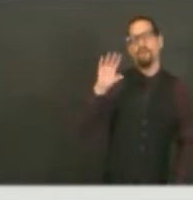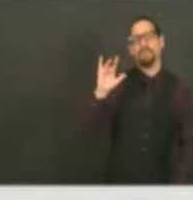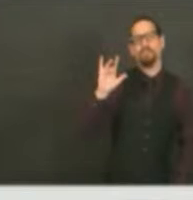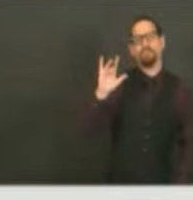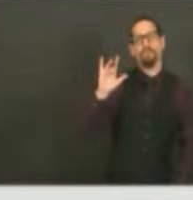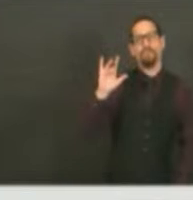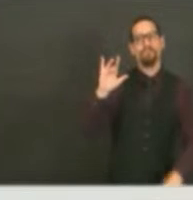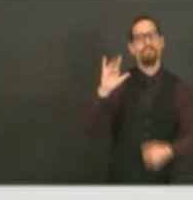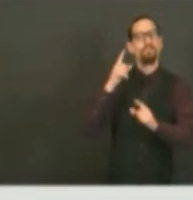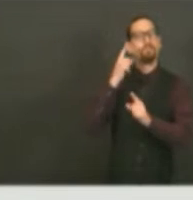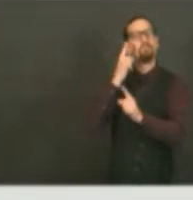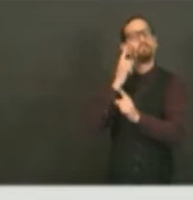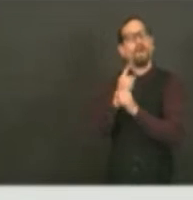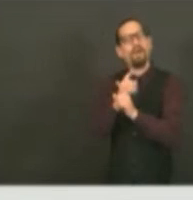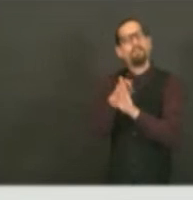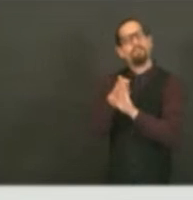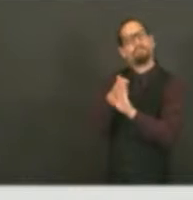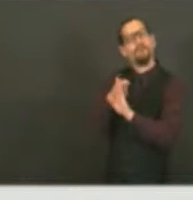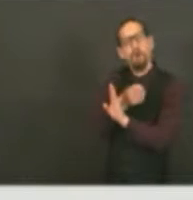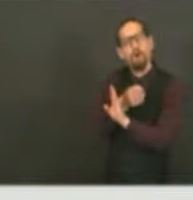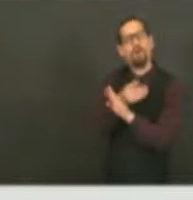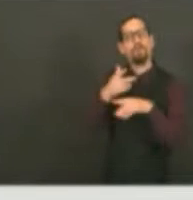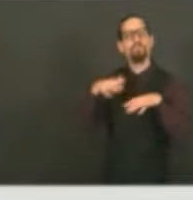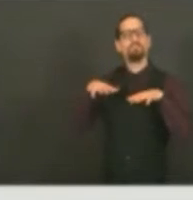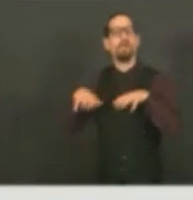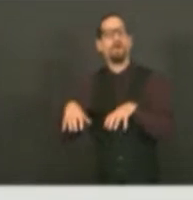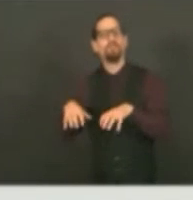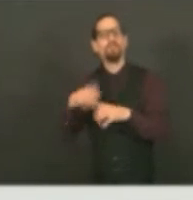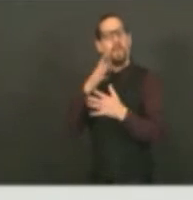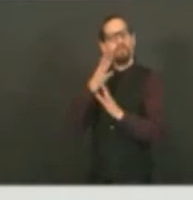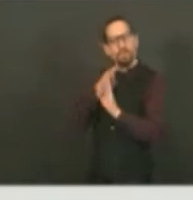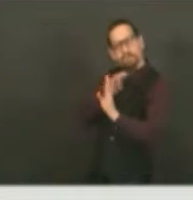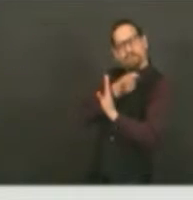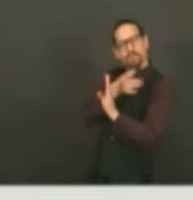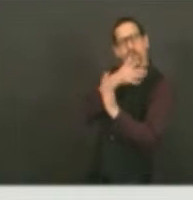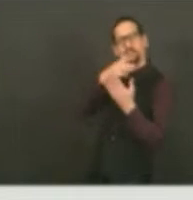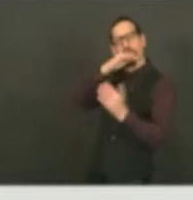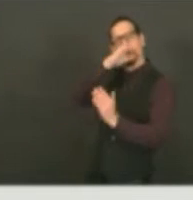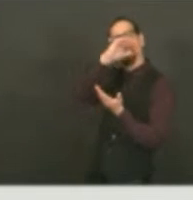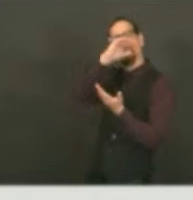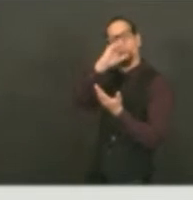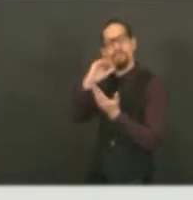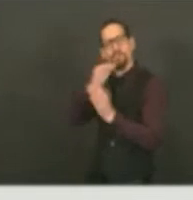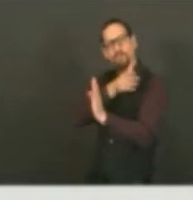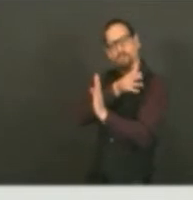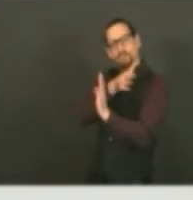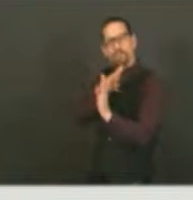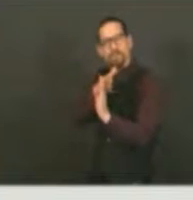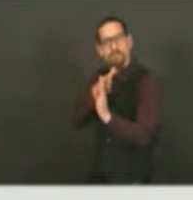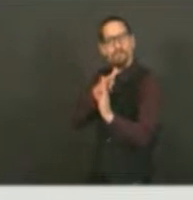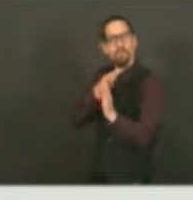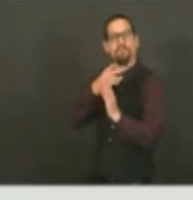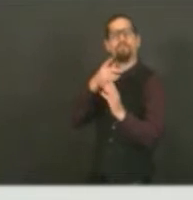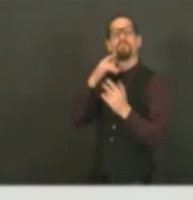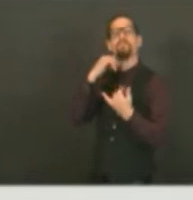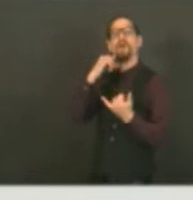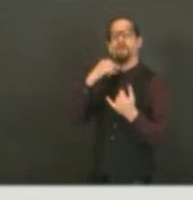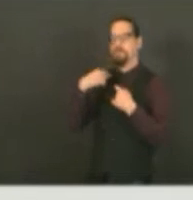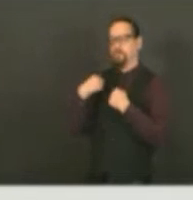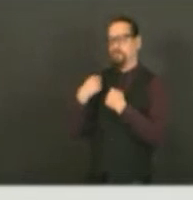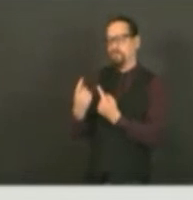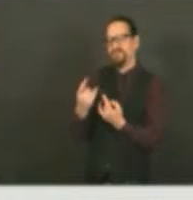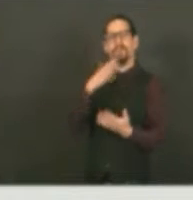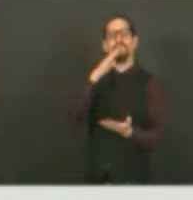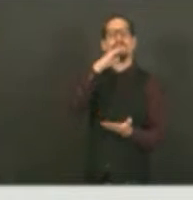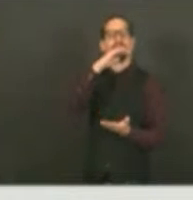pause. And since the pause began, you see a steady decline in mobility. That's a good sign. If